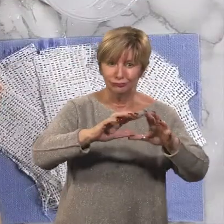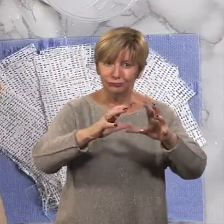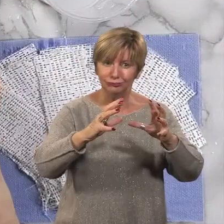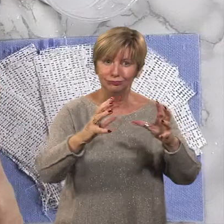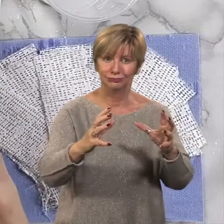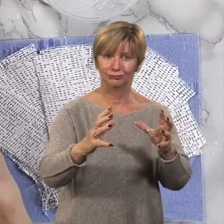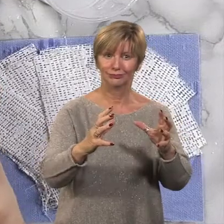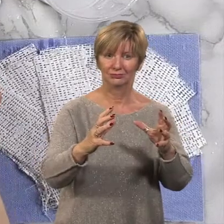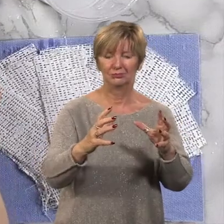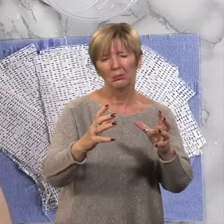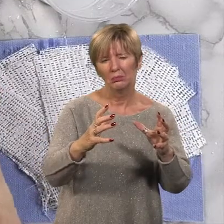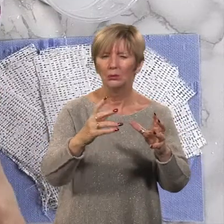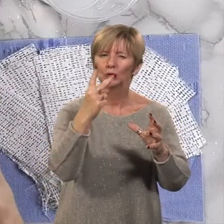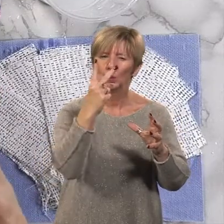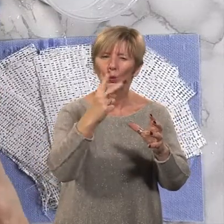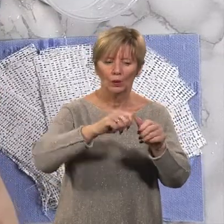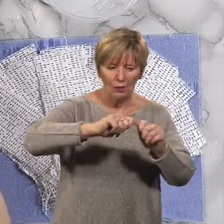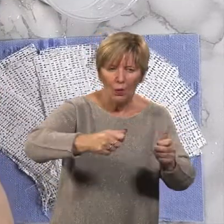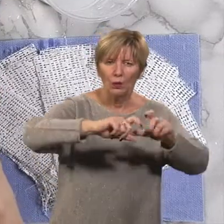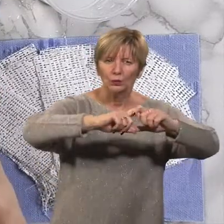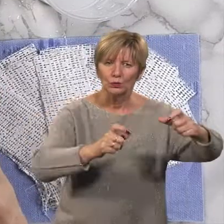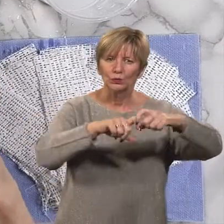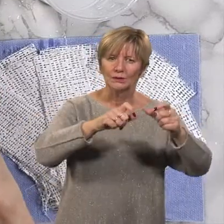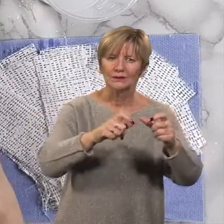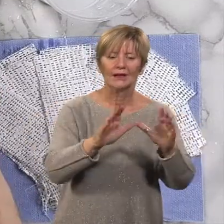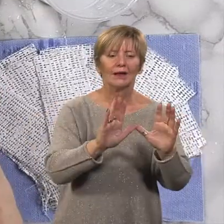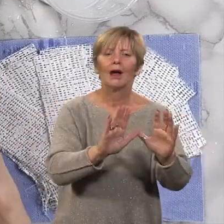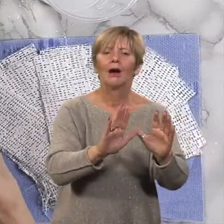Do at least 2 layers of Modroc, then leave your bowl to dry.